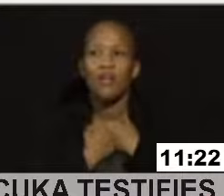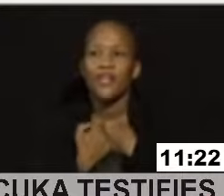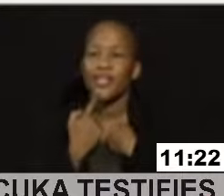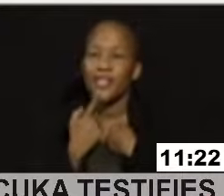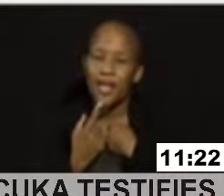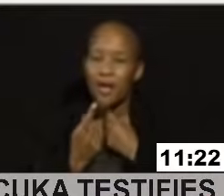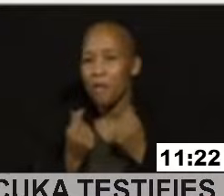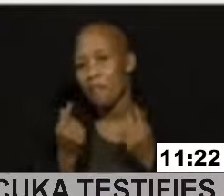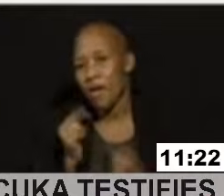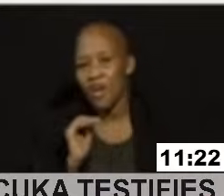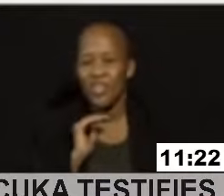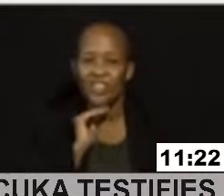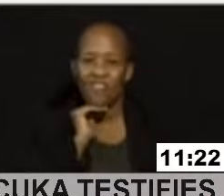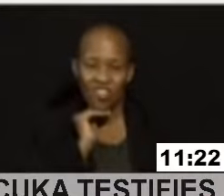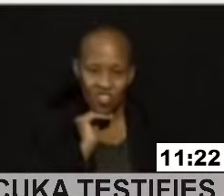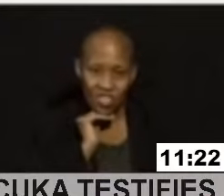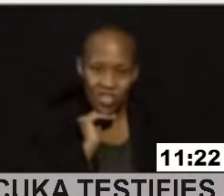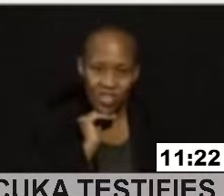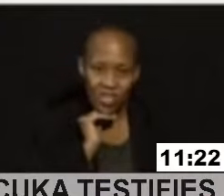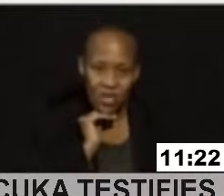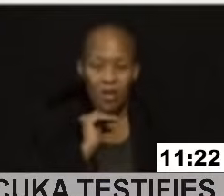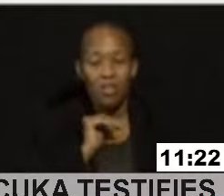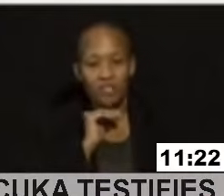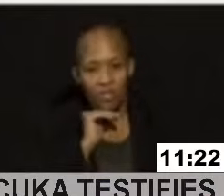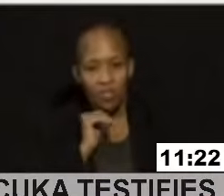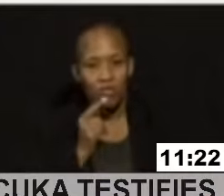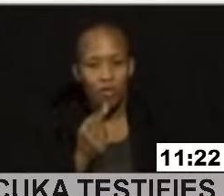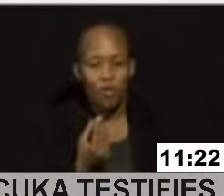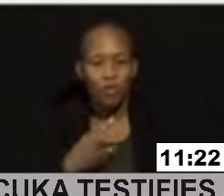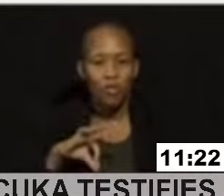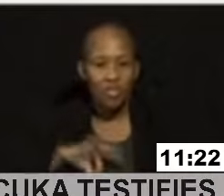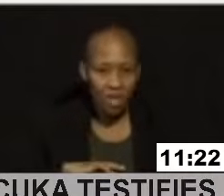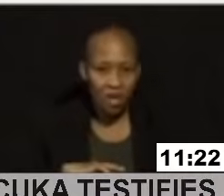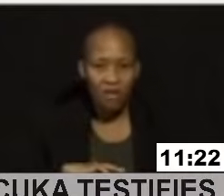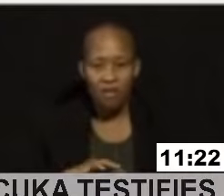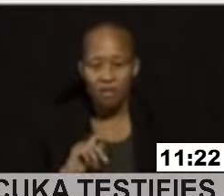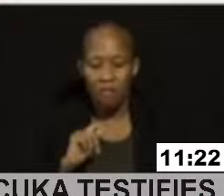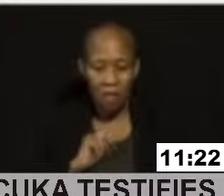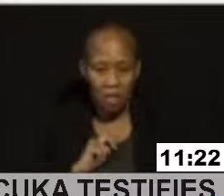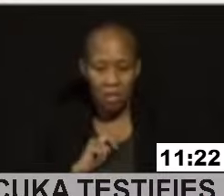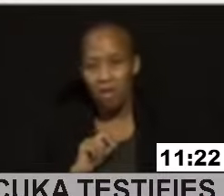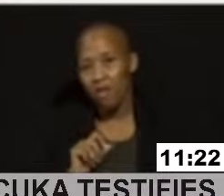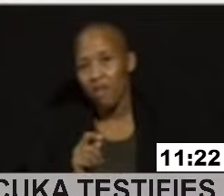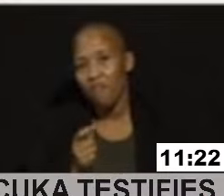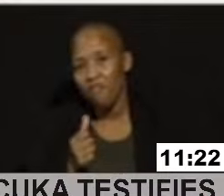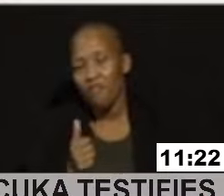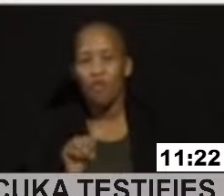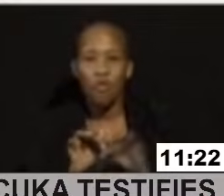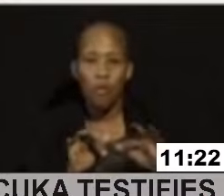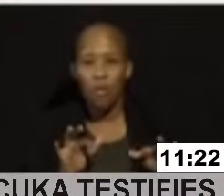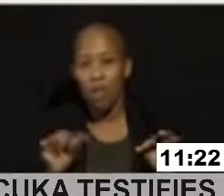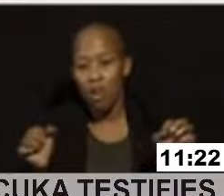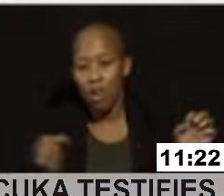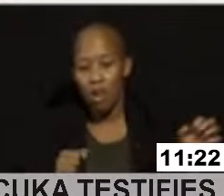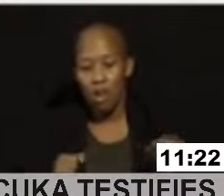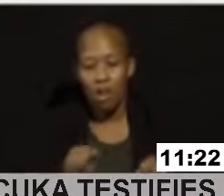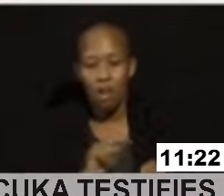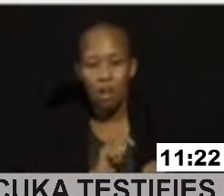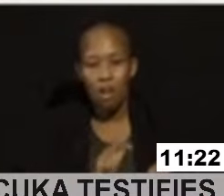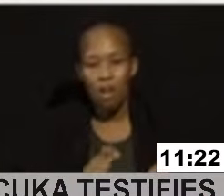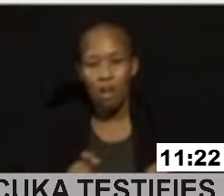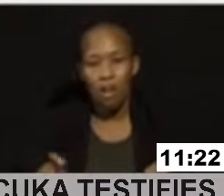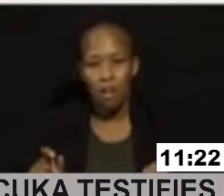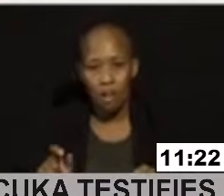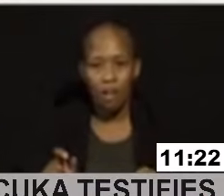sufficient to pay for my salary and a few people that will employ, that it will take me probably